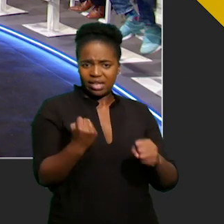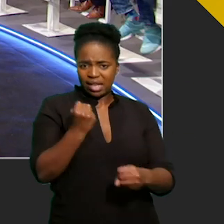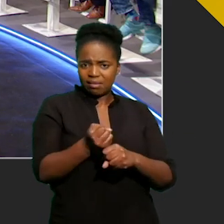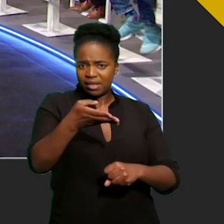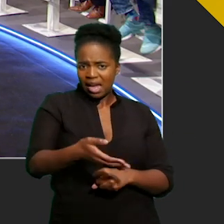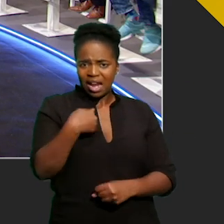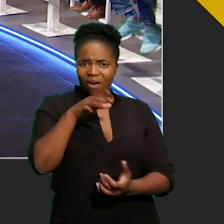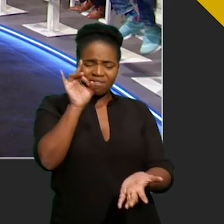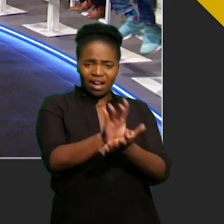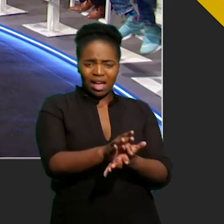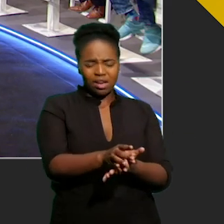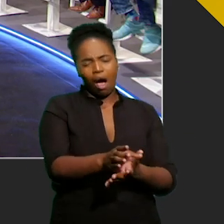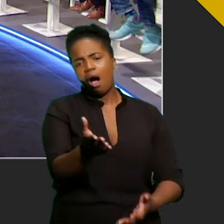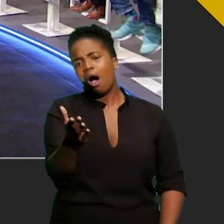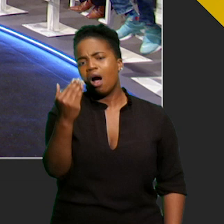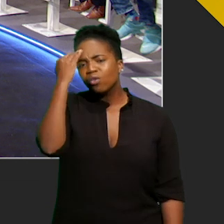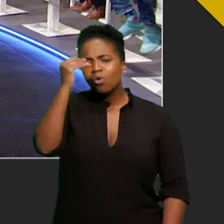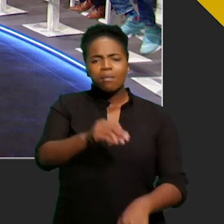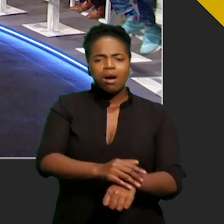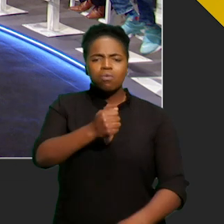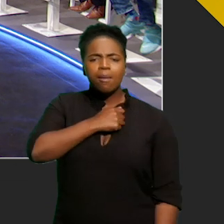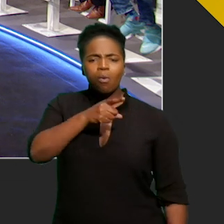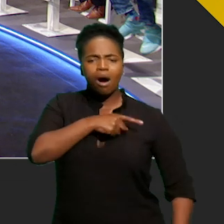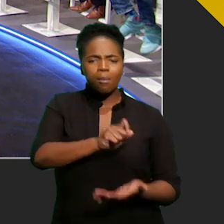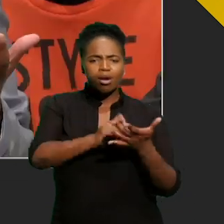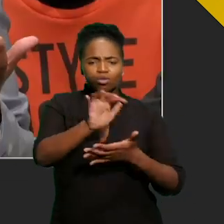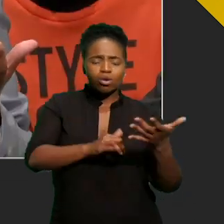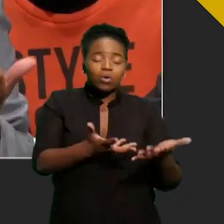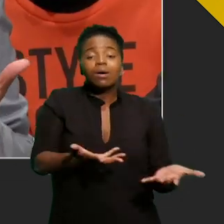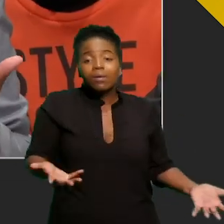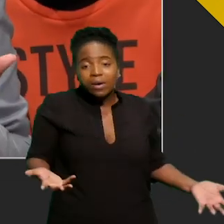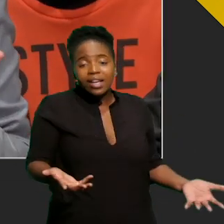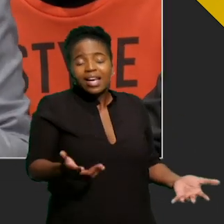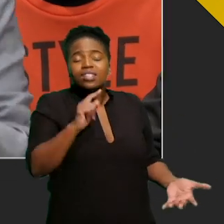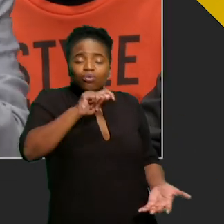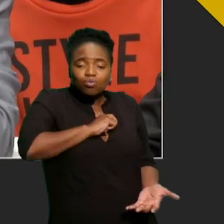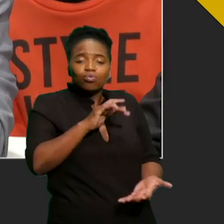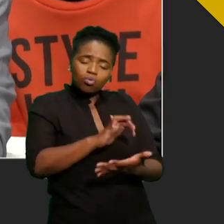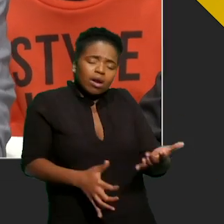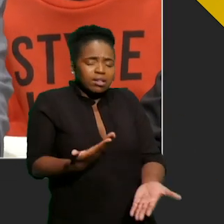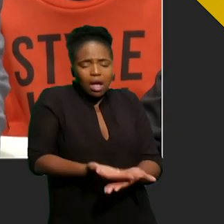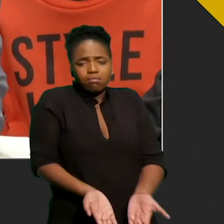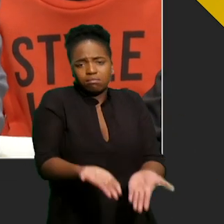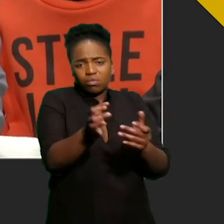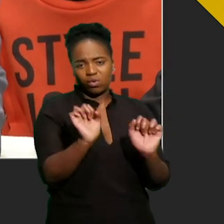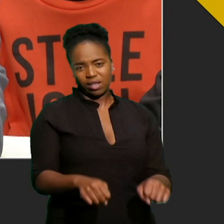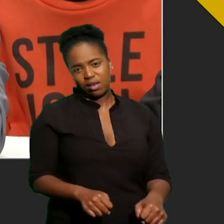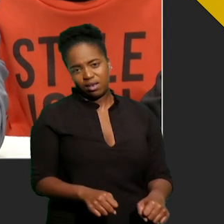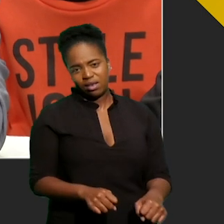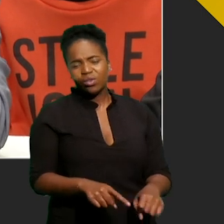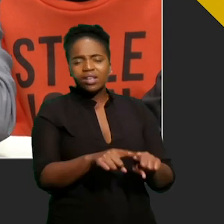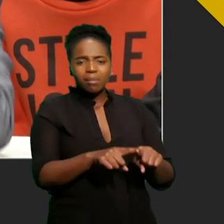here, I mean, I say, Chief, I thought you were my friend. You say, no, sorry, but it's a big story, you know. So it's a question of